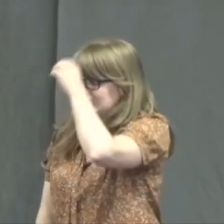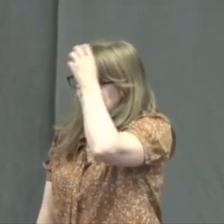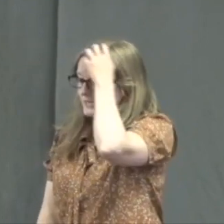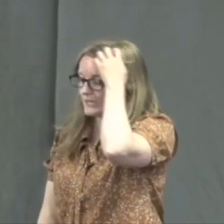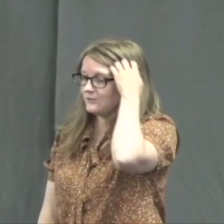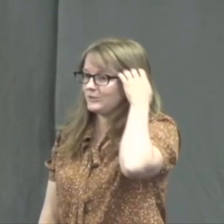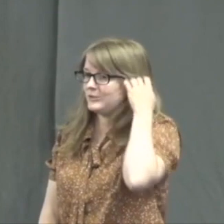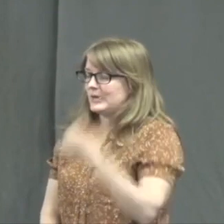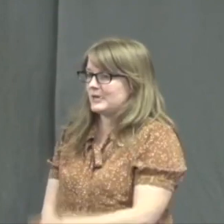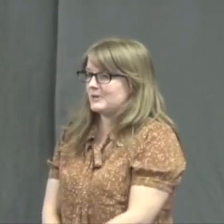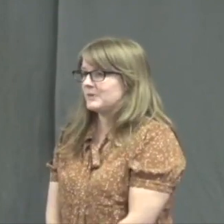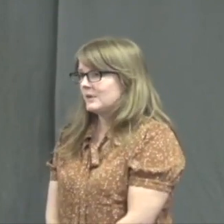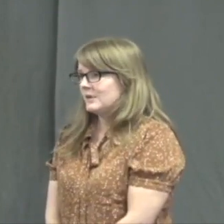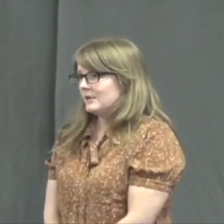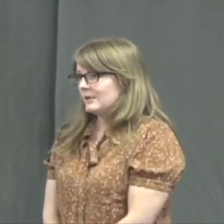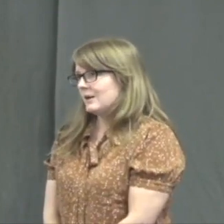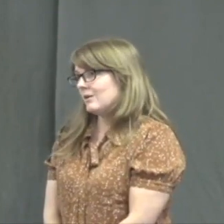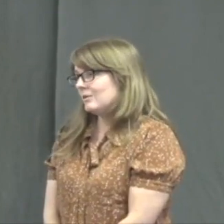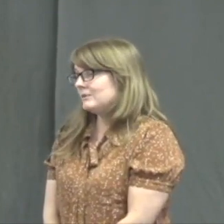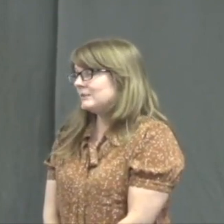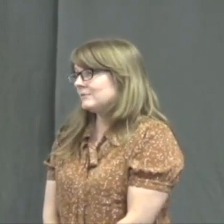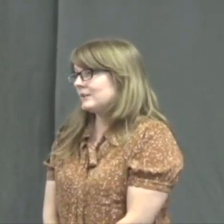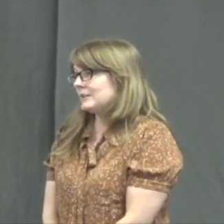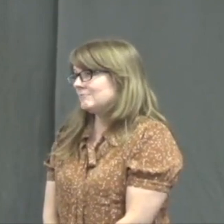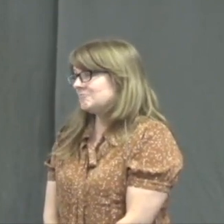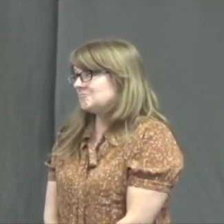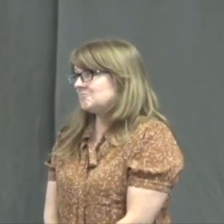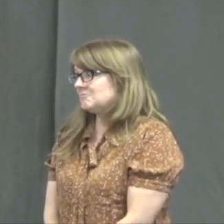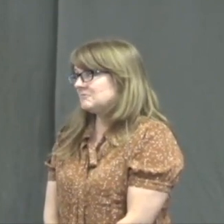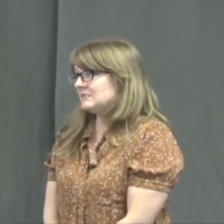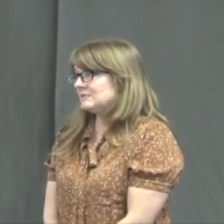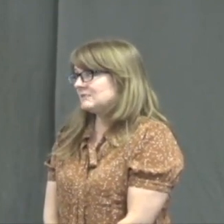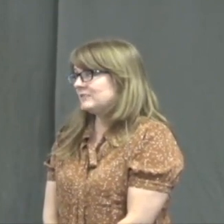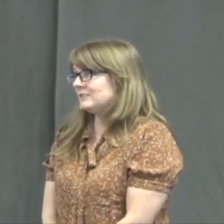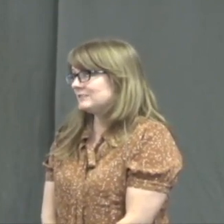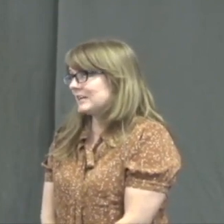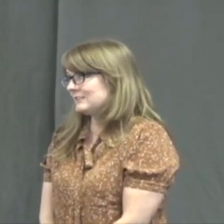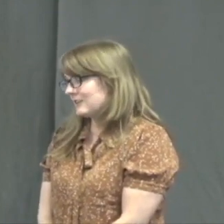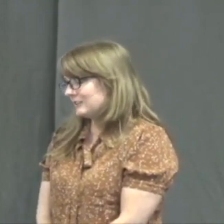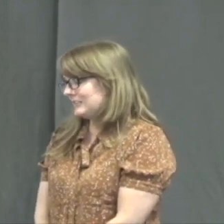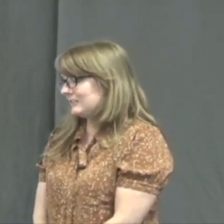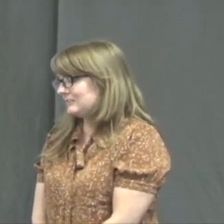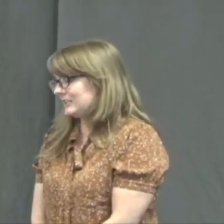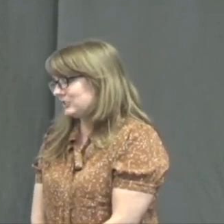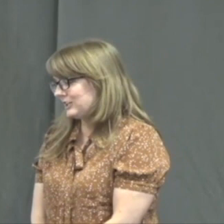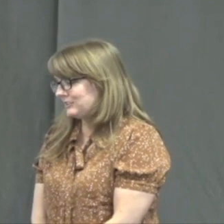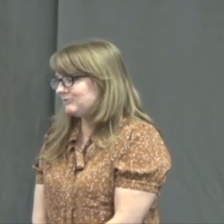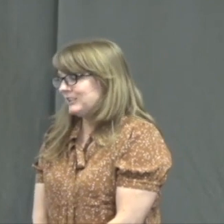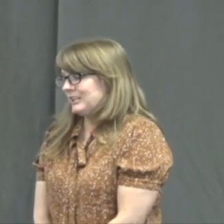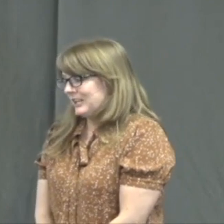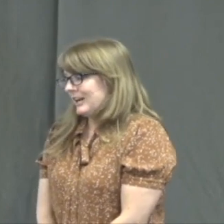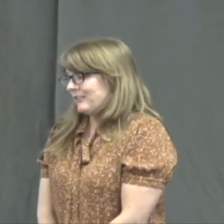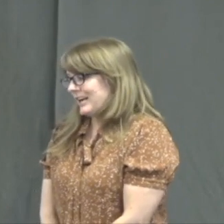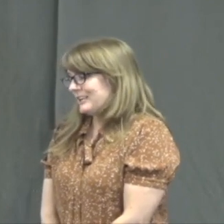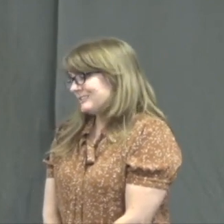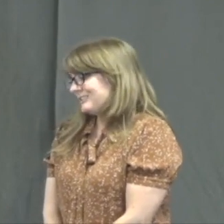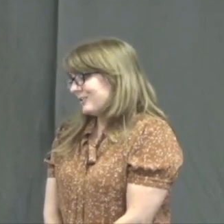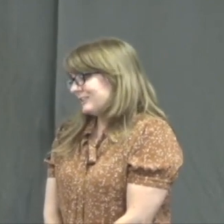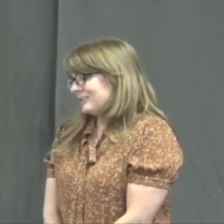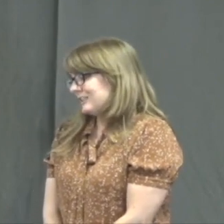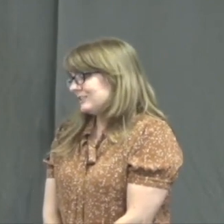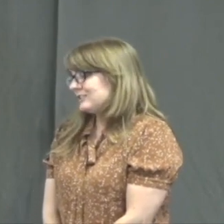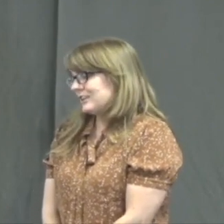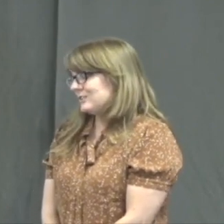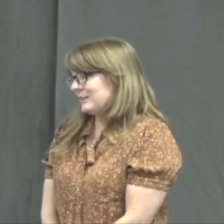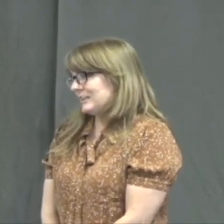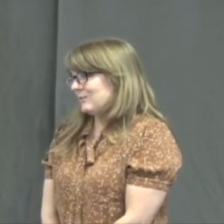starting to get into a whole different field of science called de-extinction, right? So